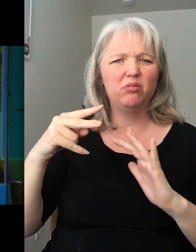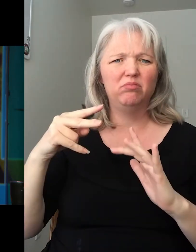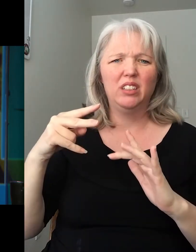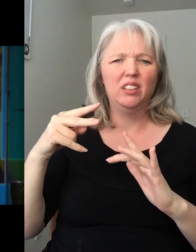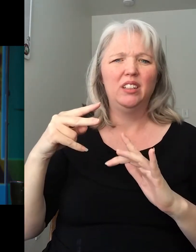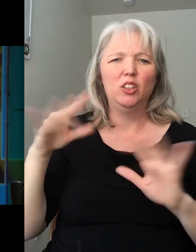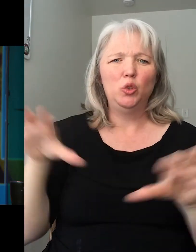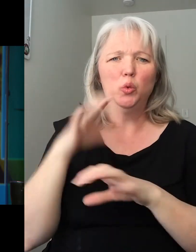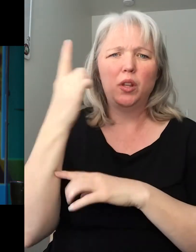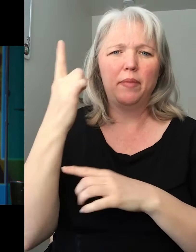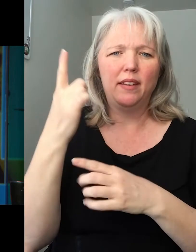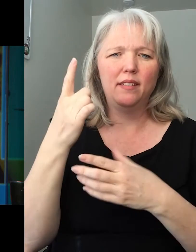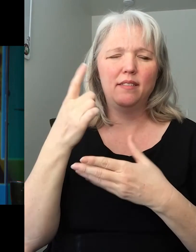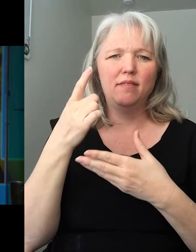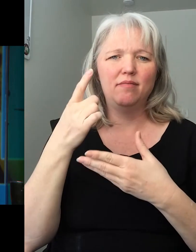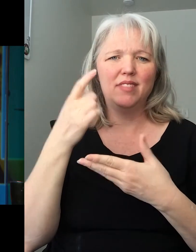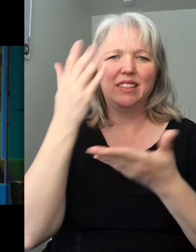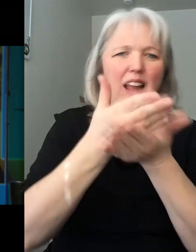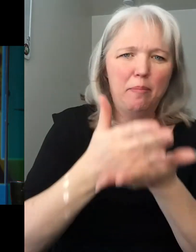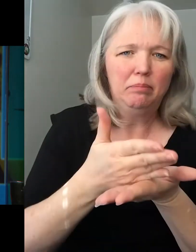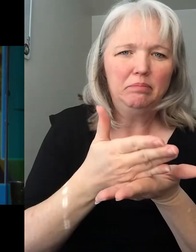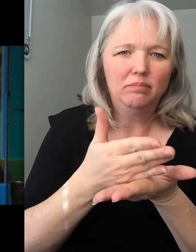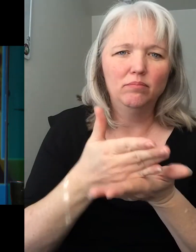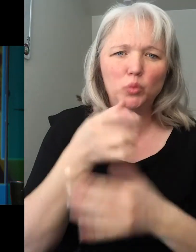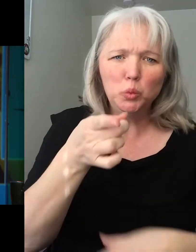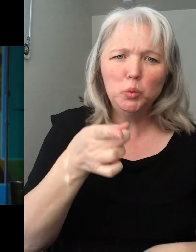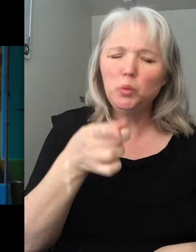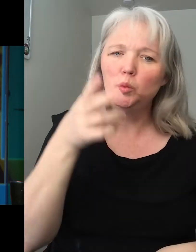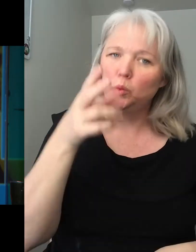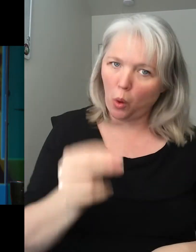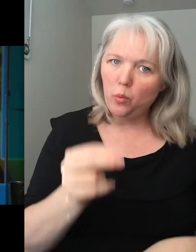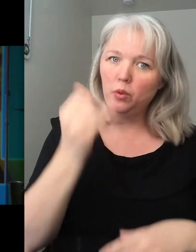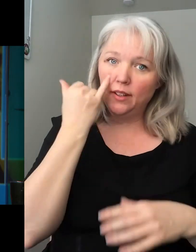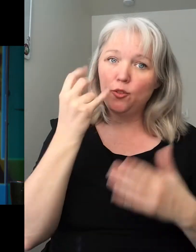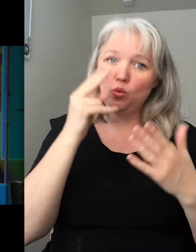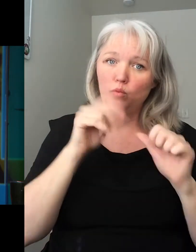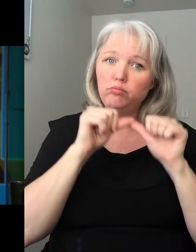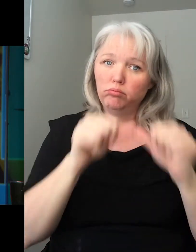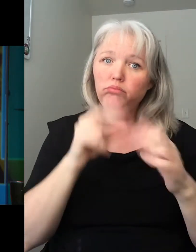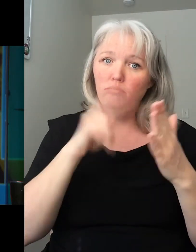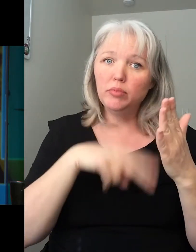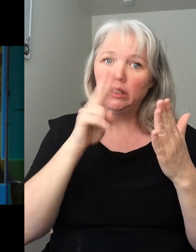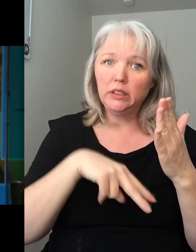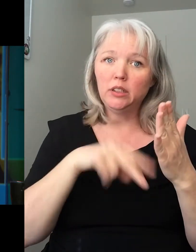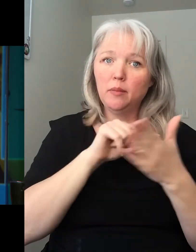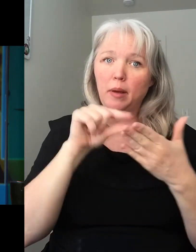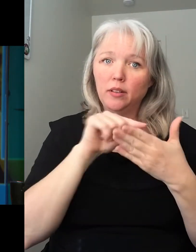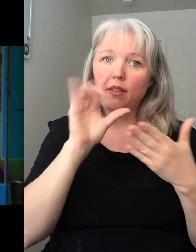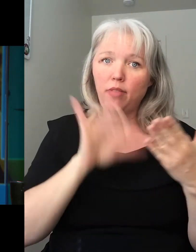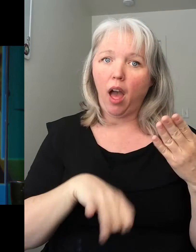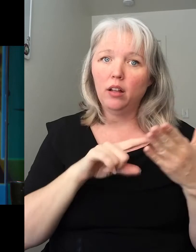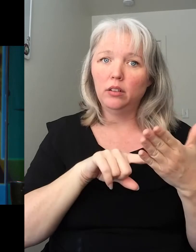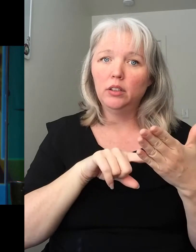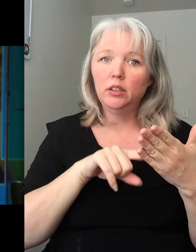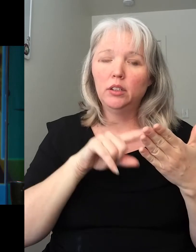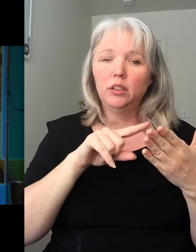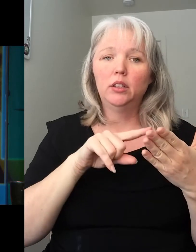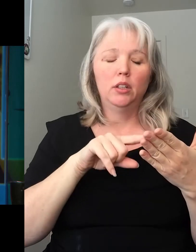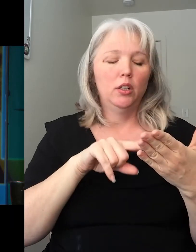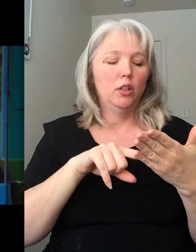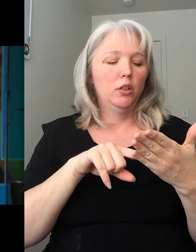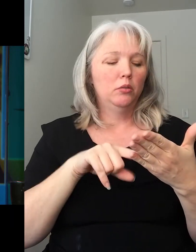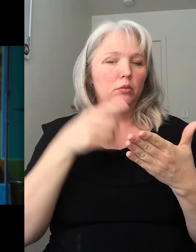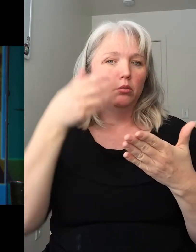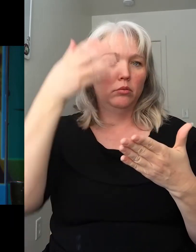going to do something in your life to stop? No, not at all. Because if you read on in this passage,